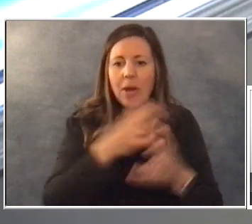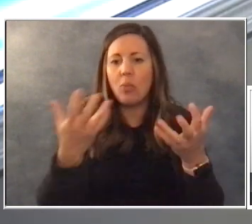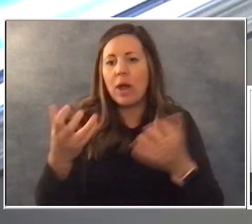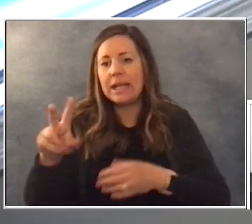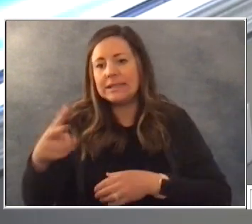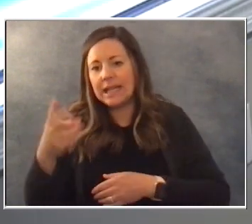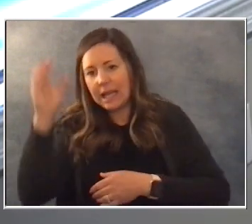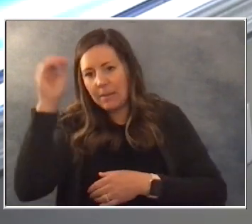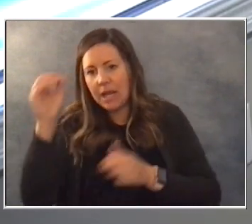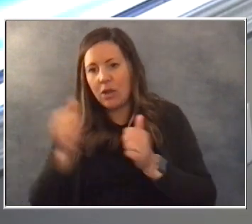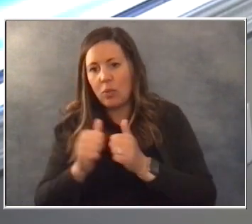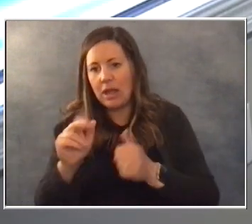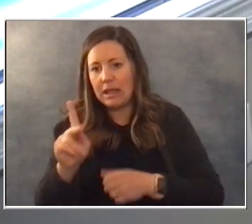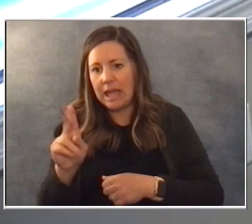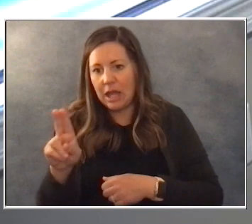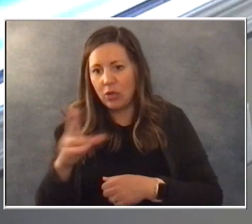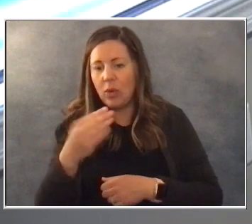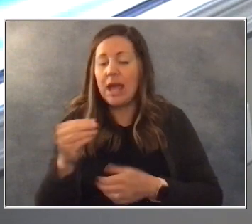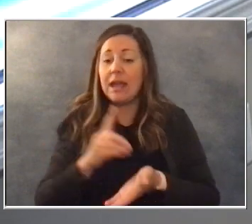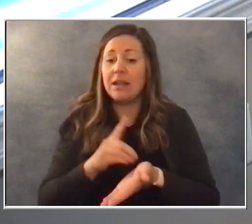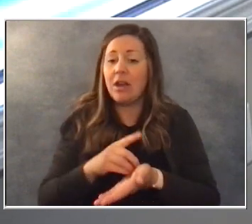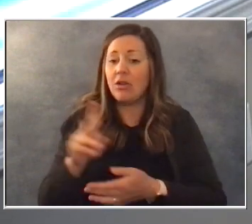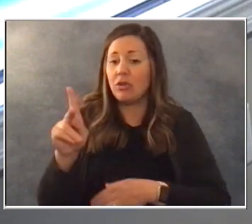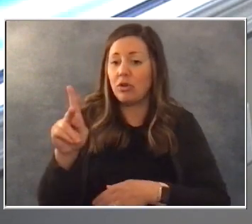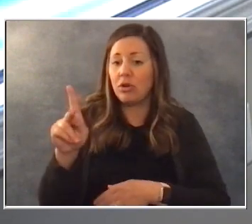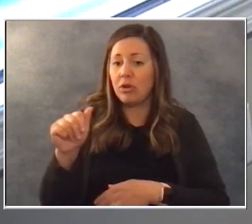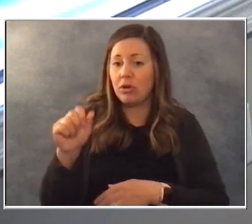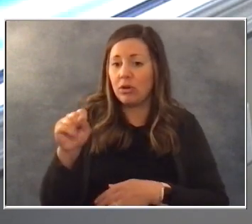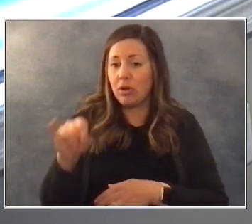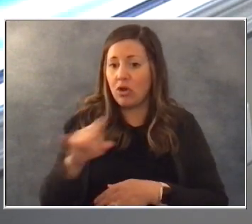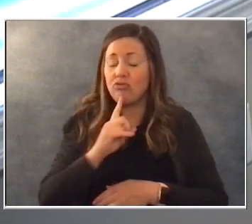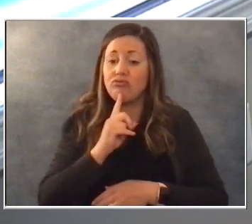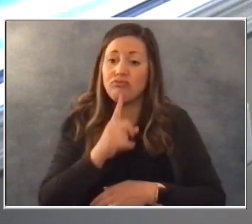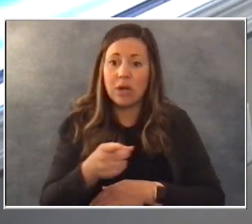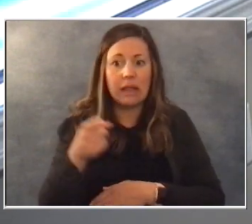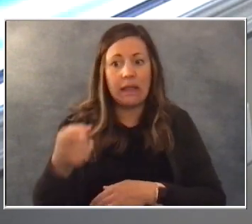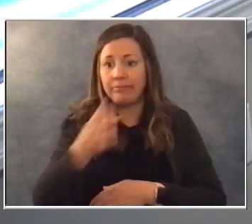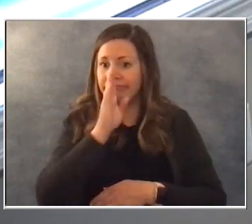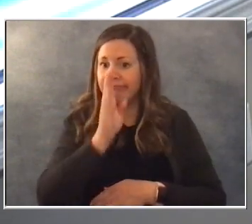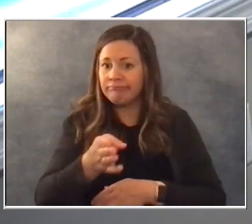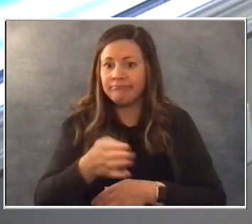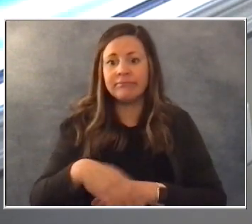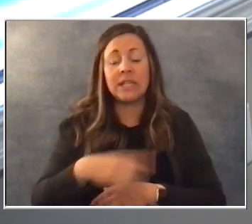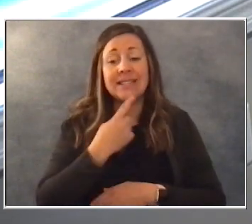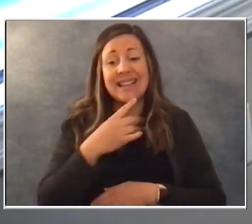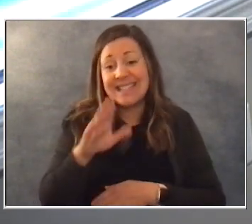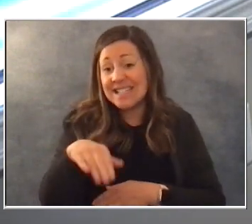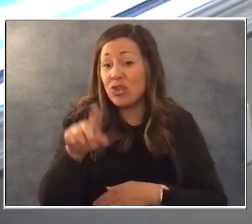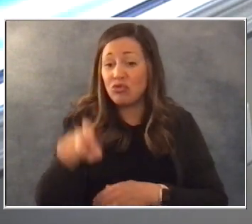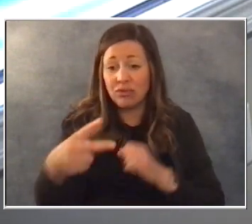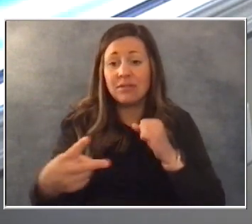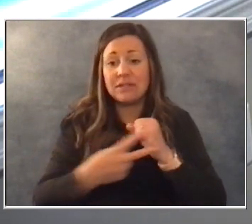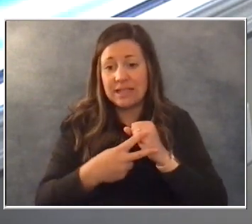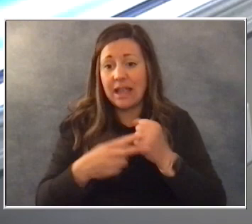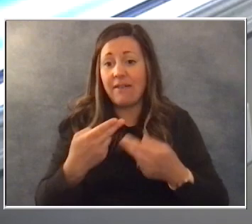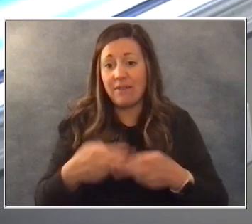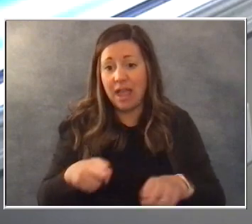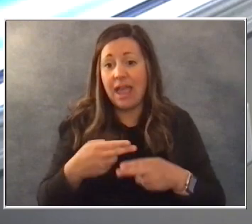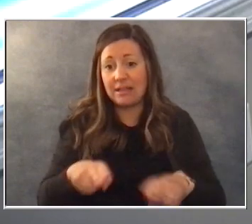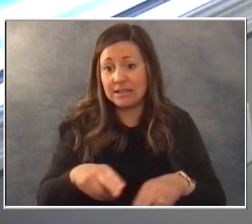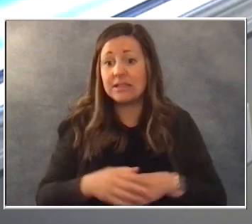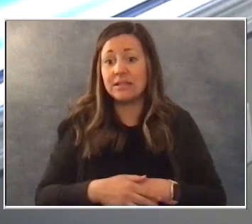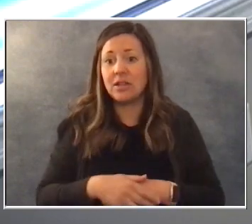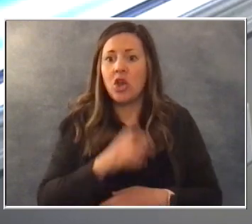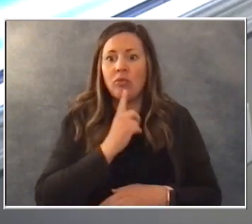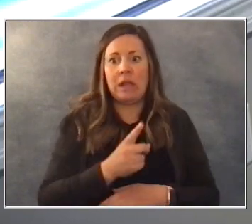KU. And Dr. Kasi was very vocal upfront about saying you should preserve your eggs. And that wasn't even a discussion